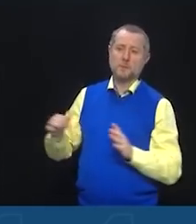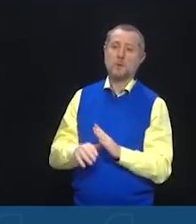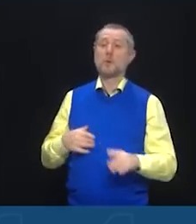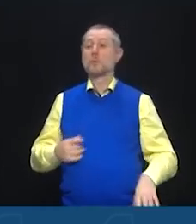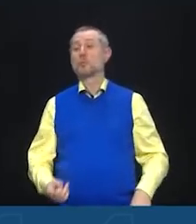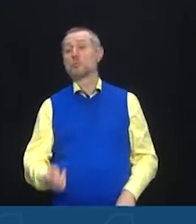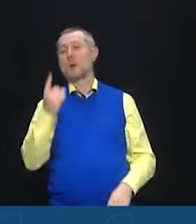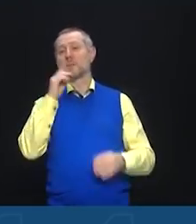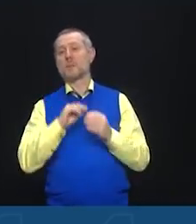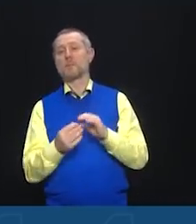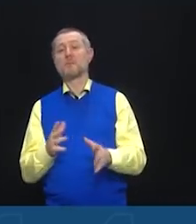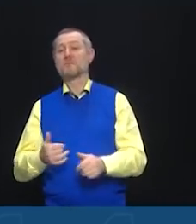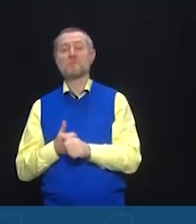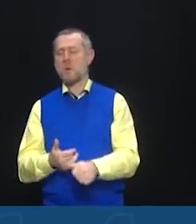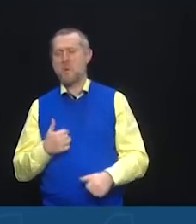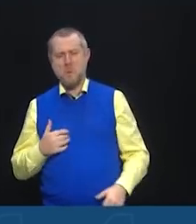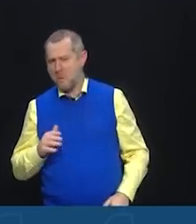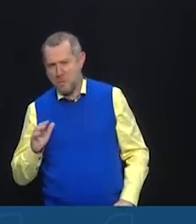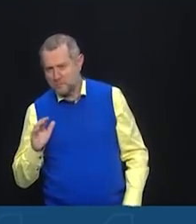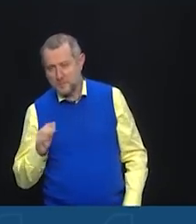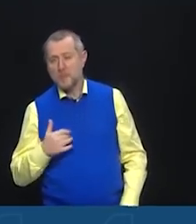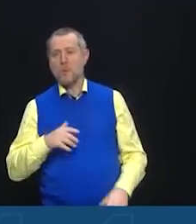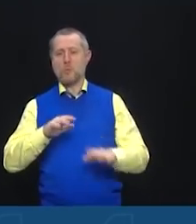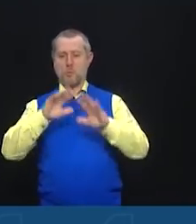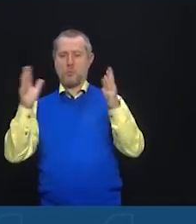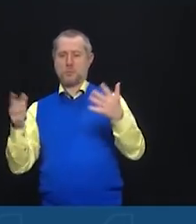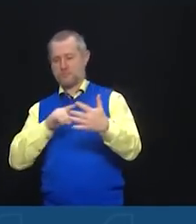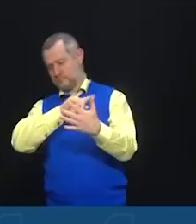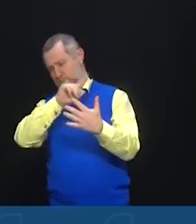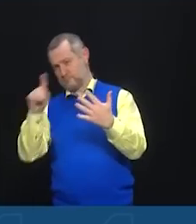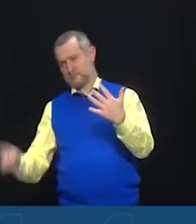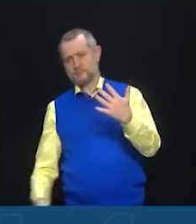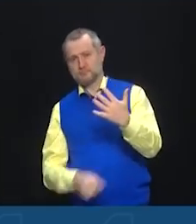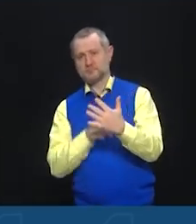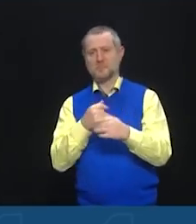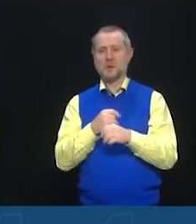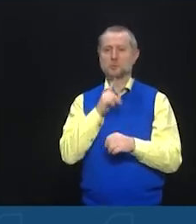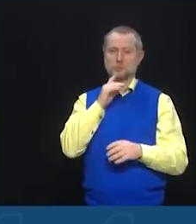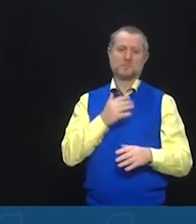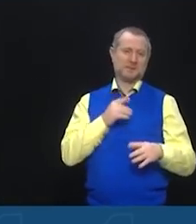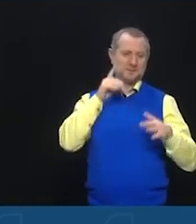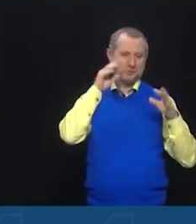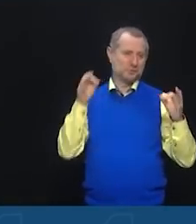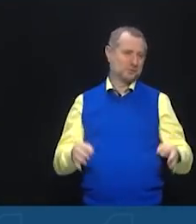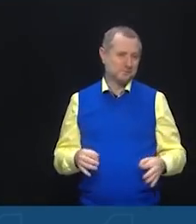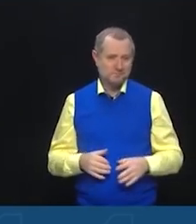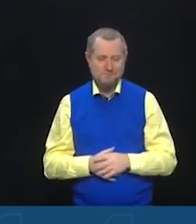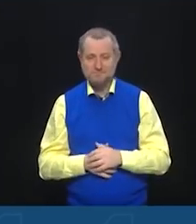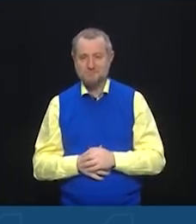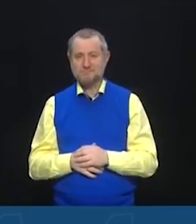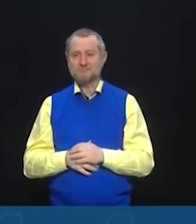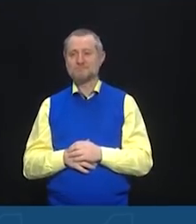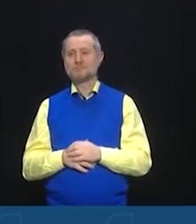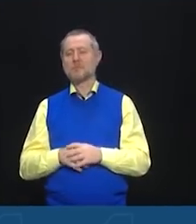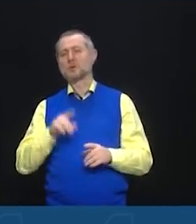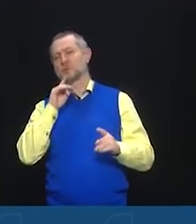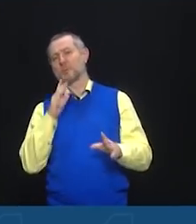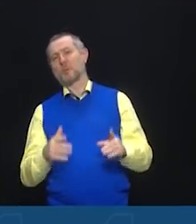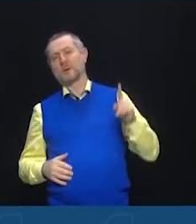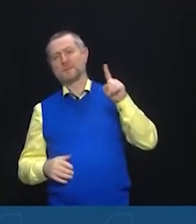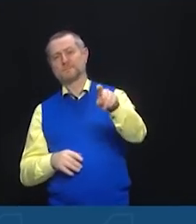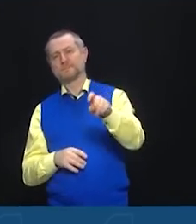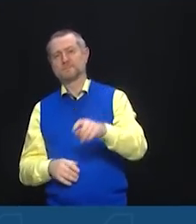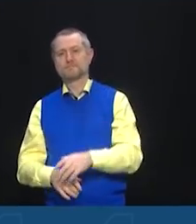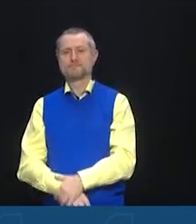it's a combination of many factors as we've laid out continuously. Governor,